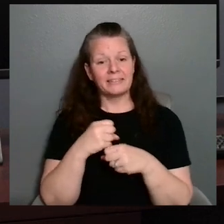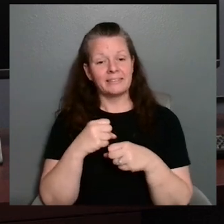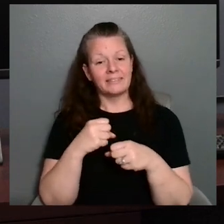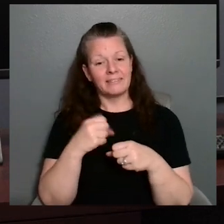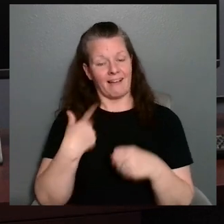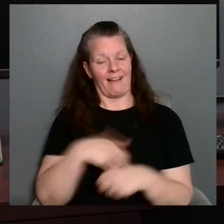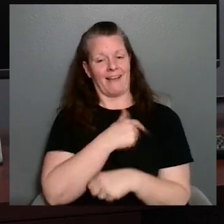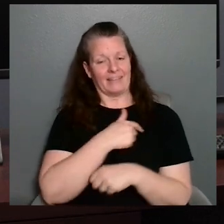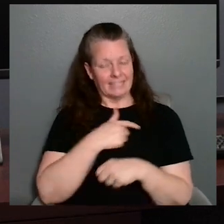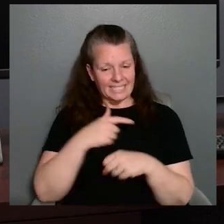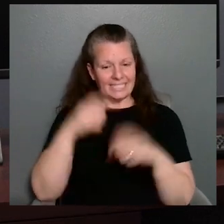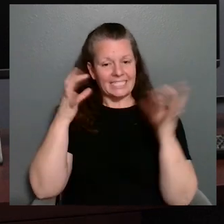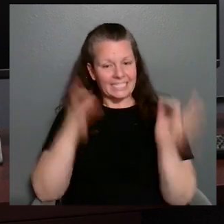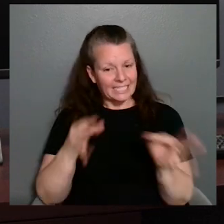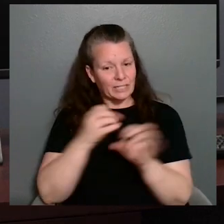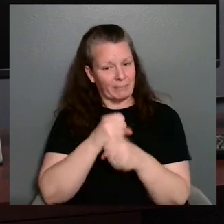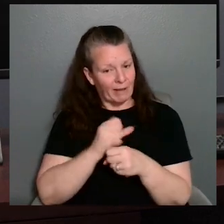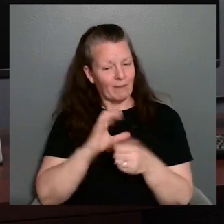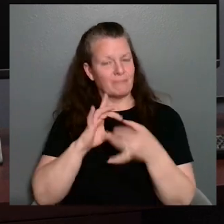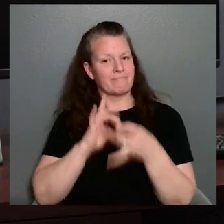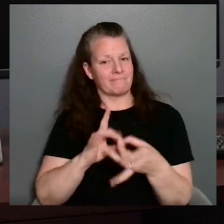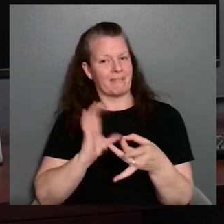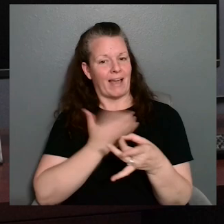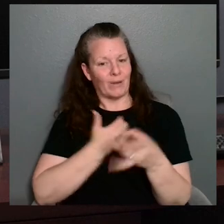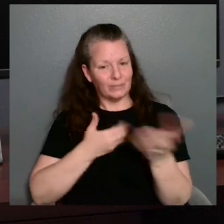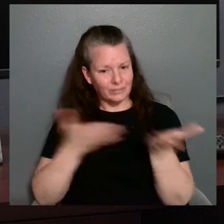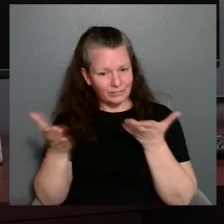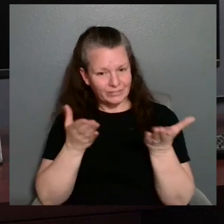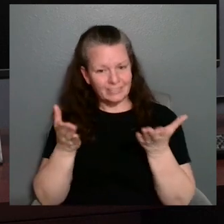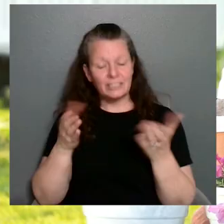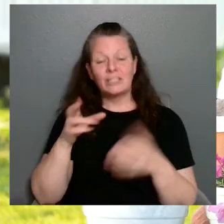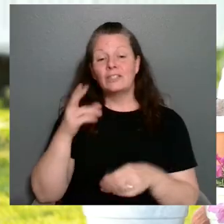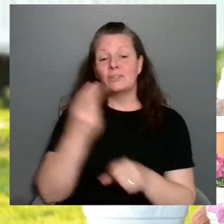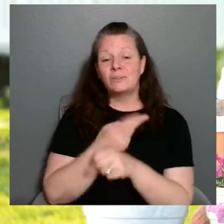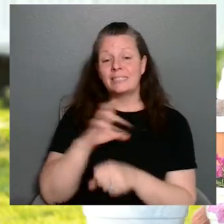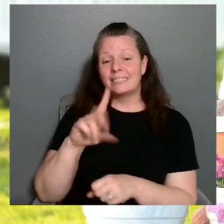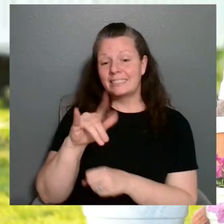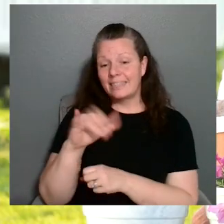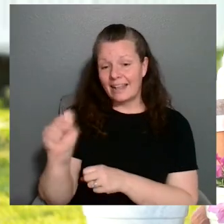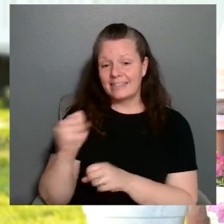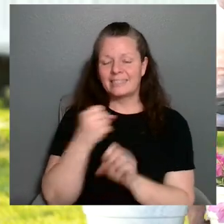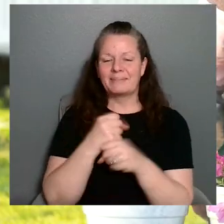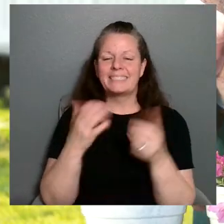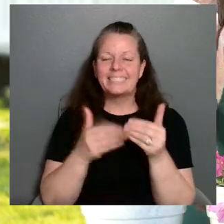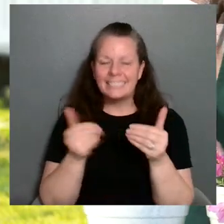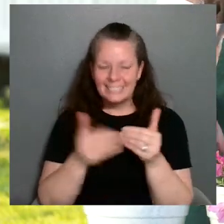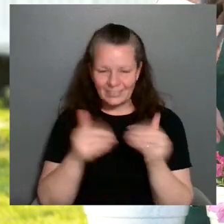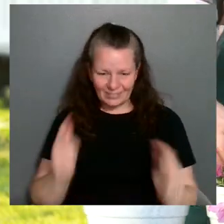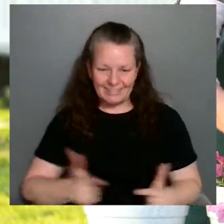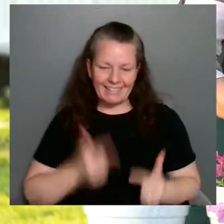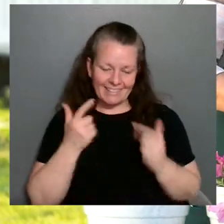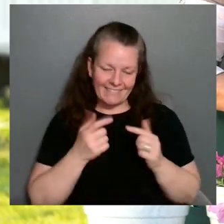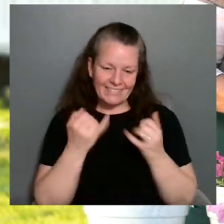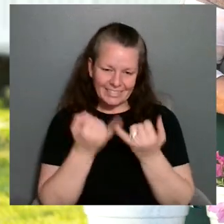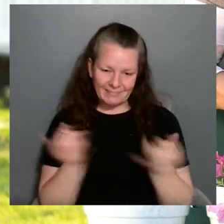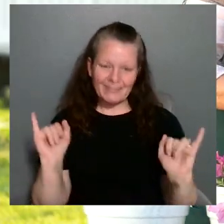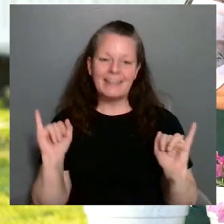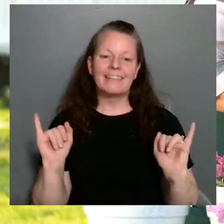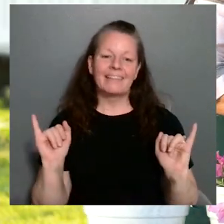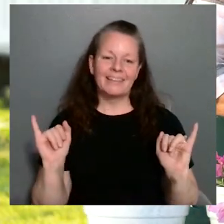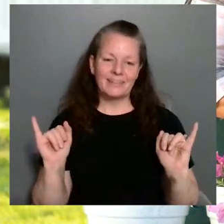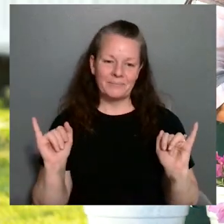make us the decision maker regarding our services, using CDASS make it easier to